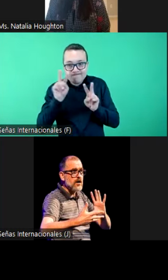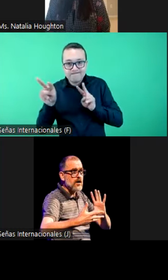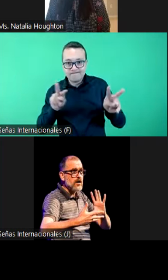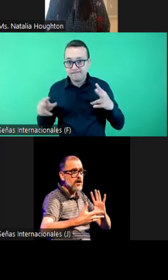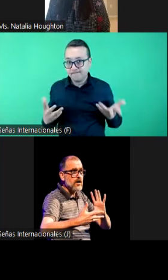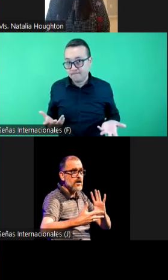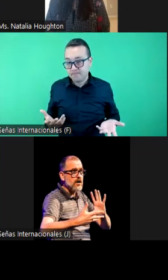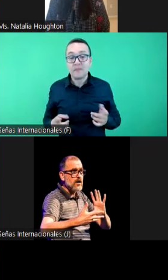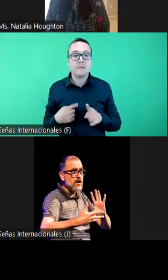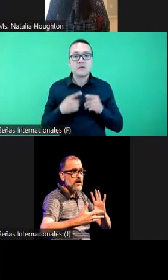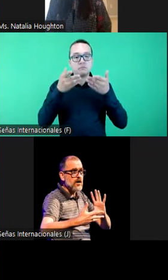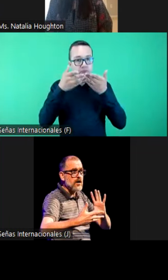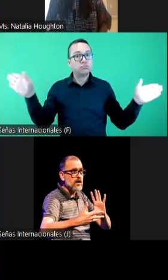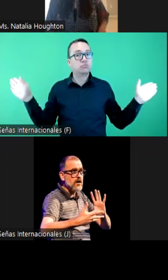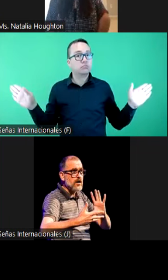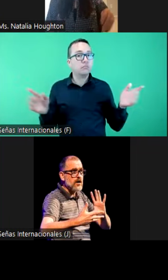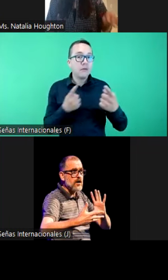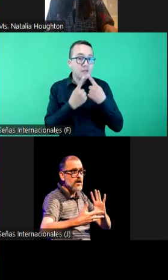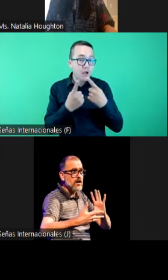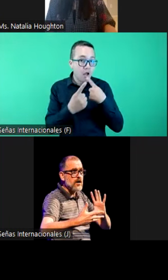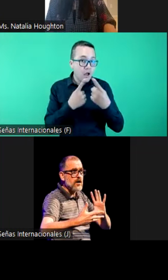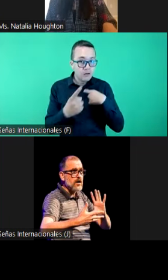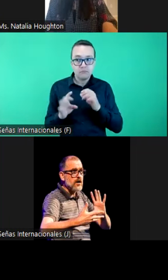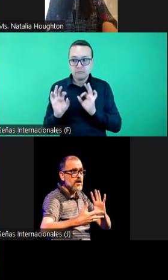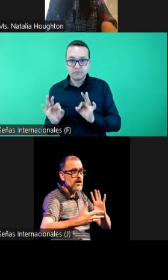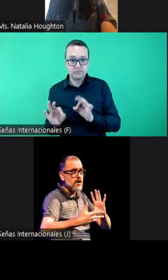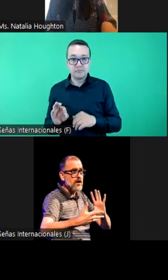also to improve